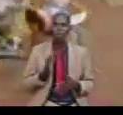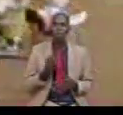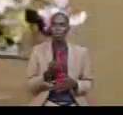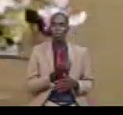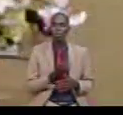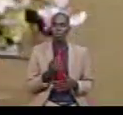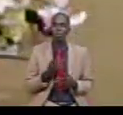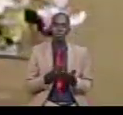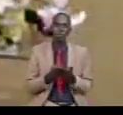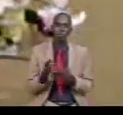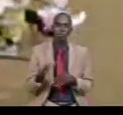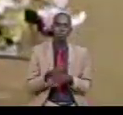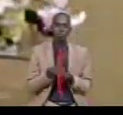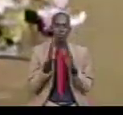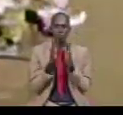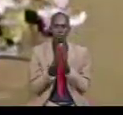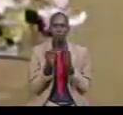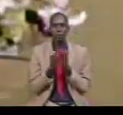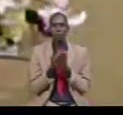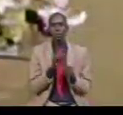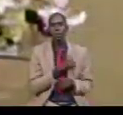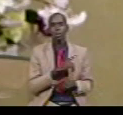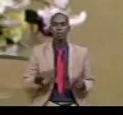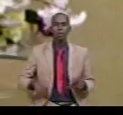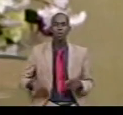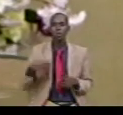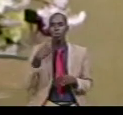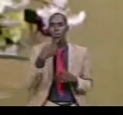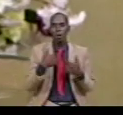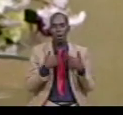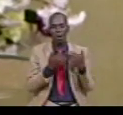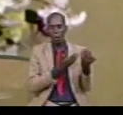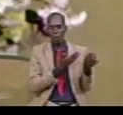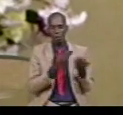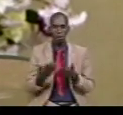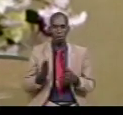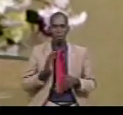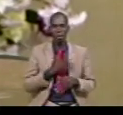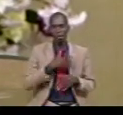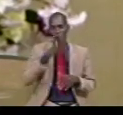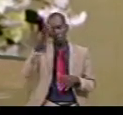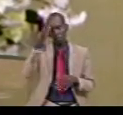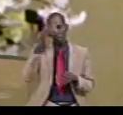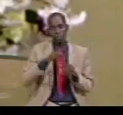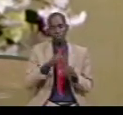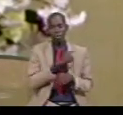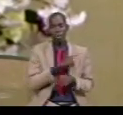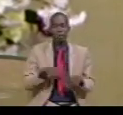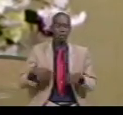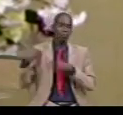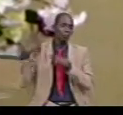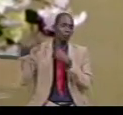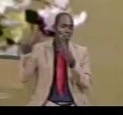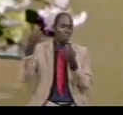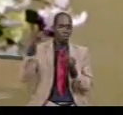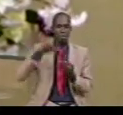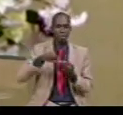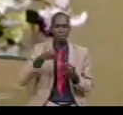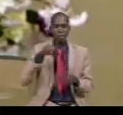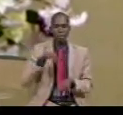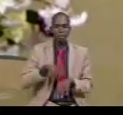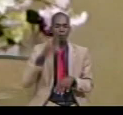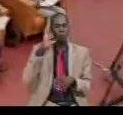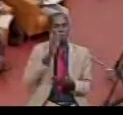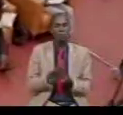prayer that the Lord, who had brought our Father in the Lord this far, will strengthen him to finish